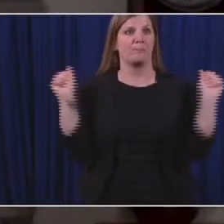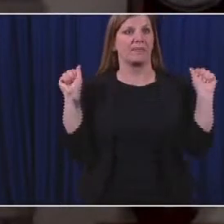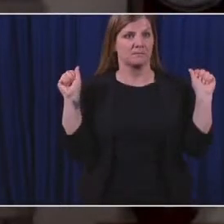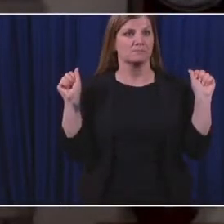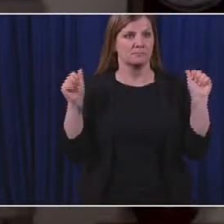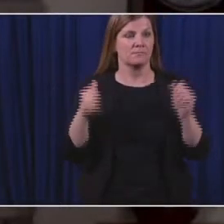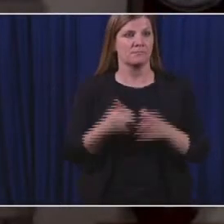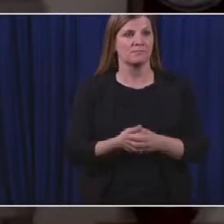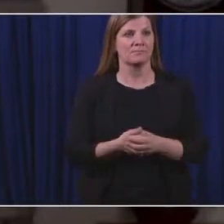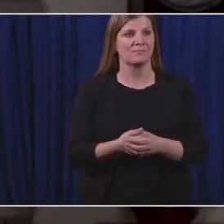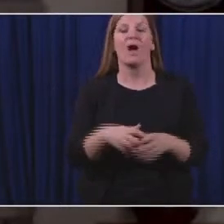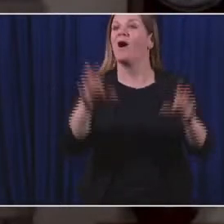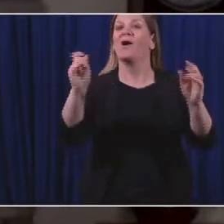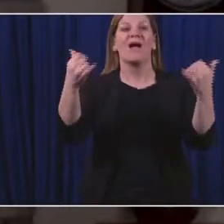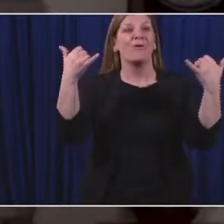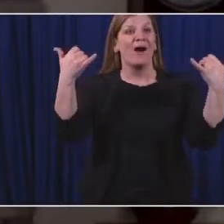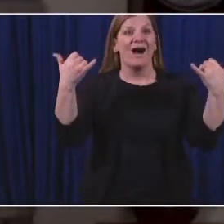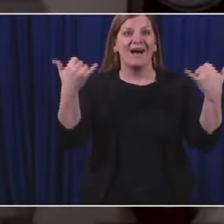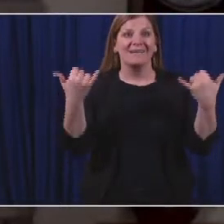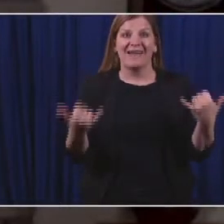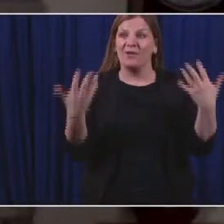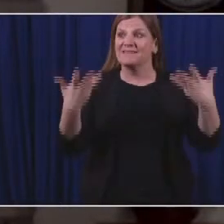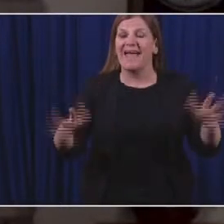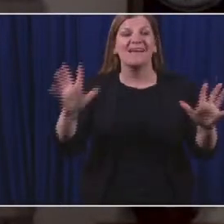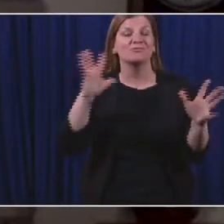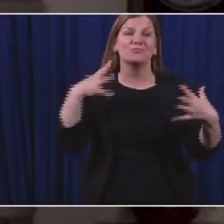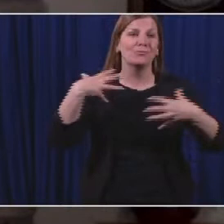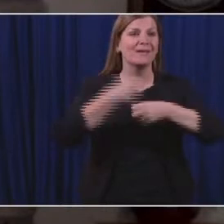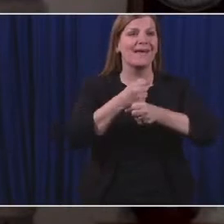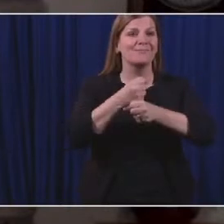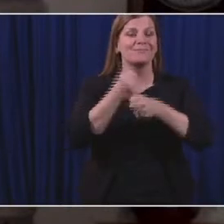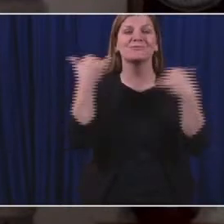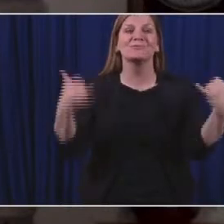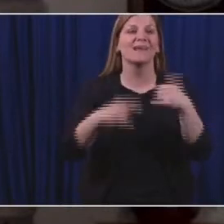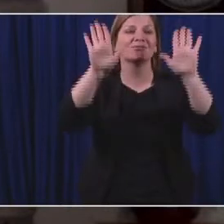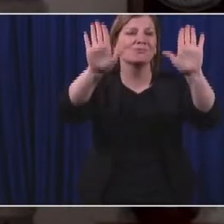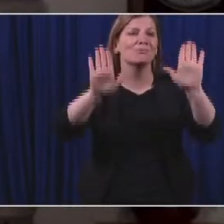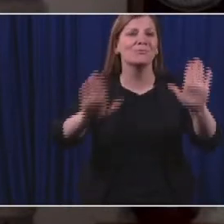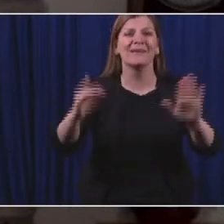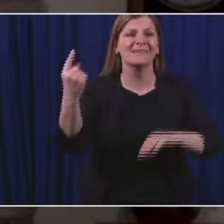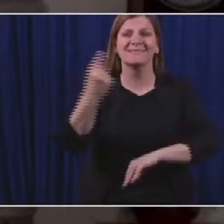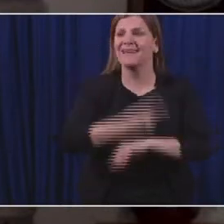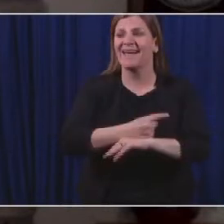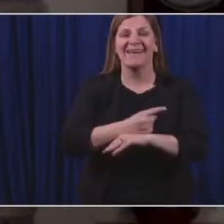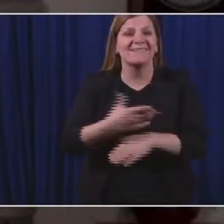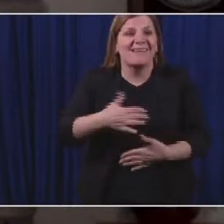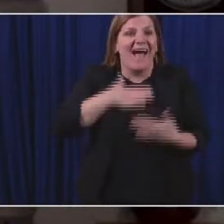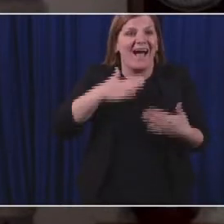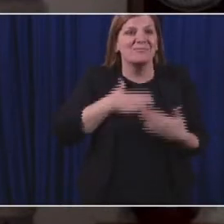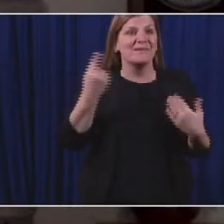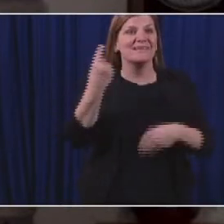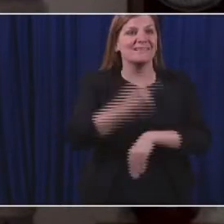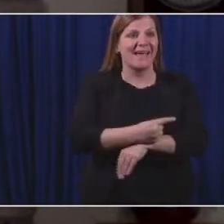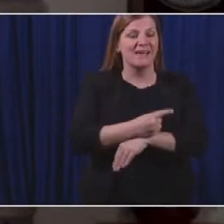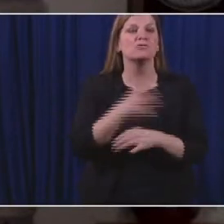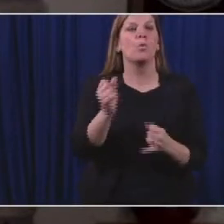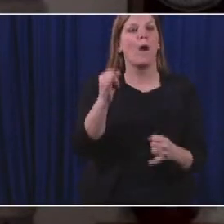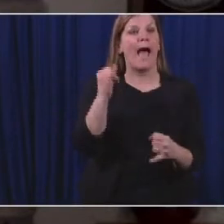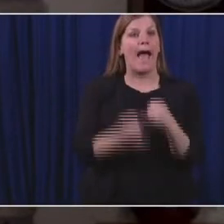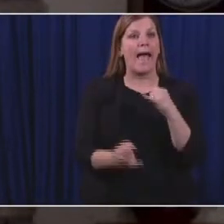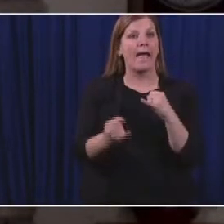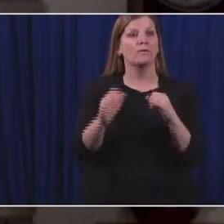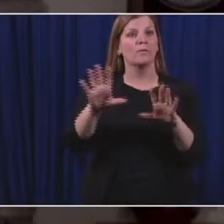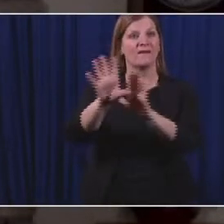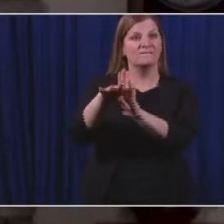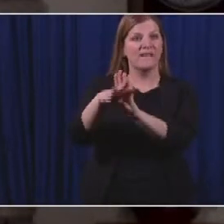Just to recap, today's a great day. Just a very, very happy day. Thought we would end with an inspirational video that